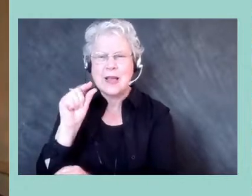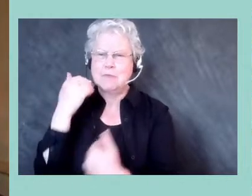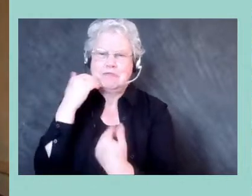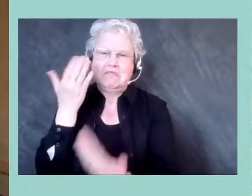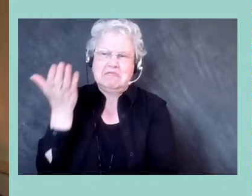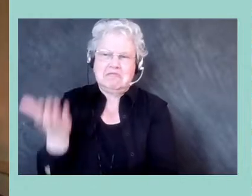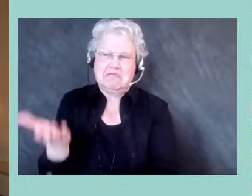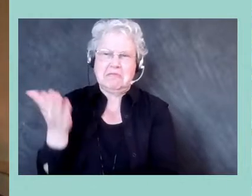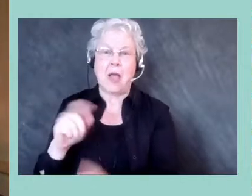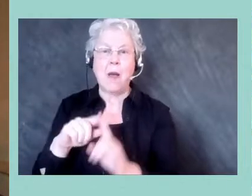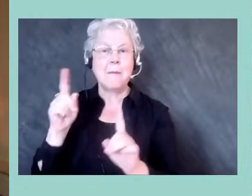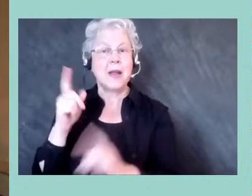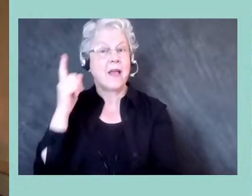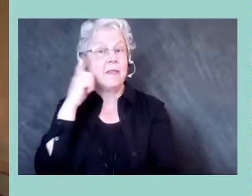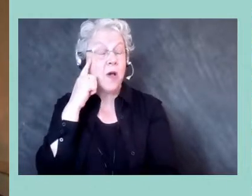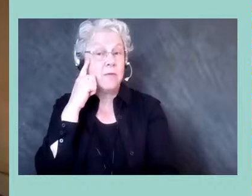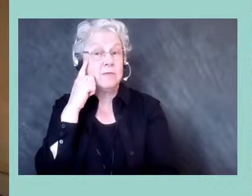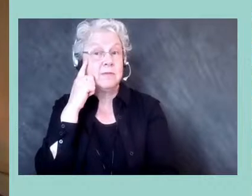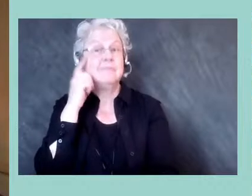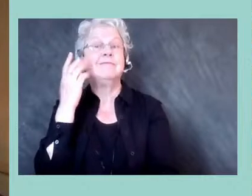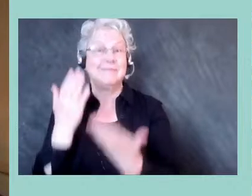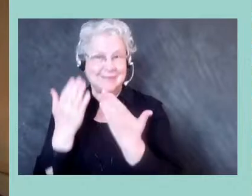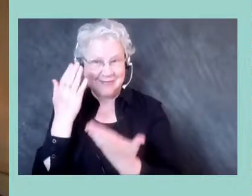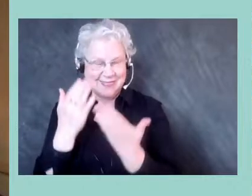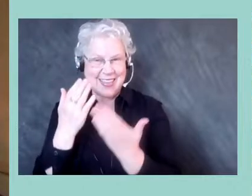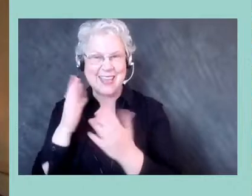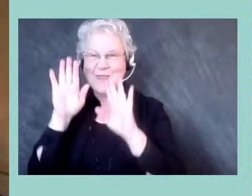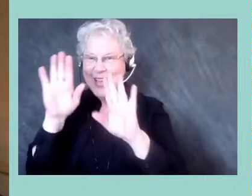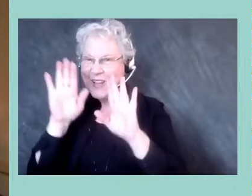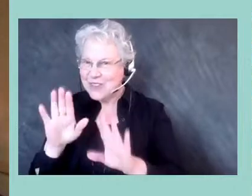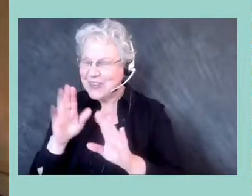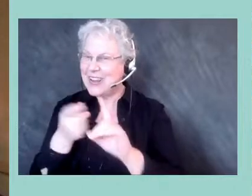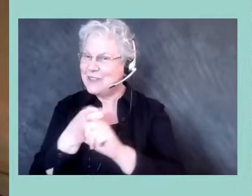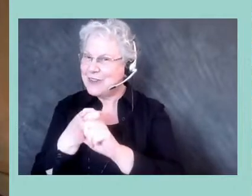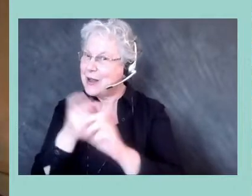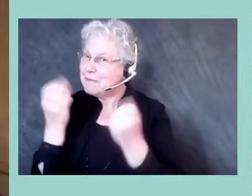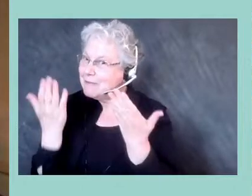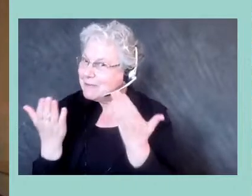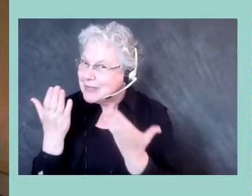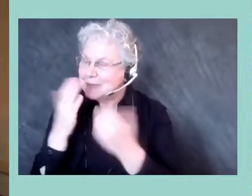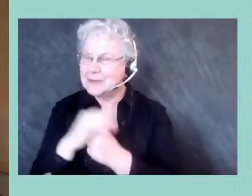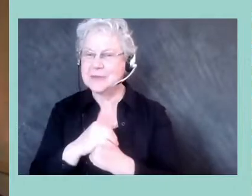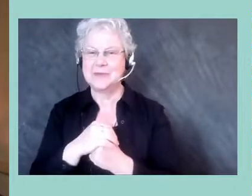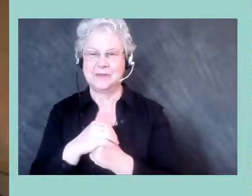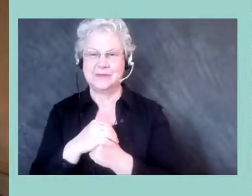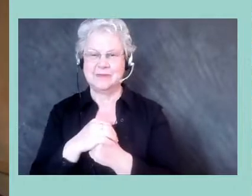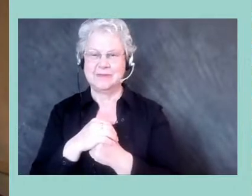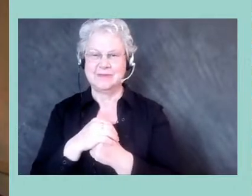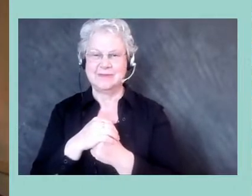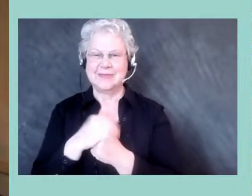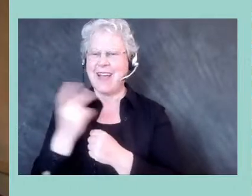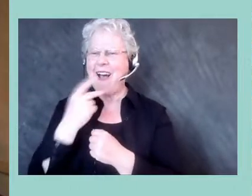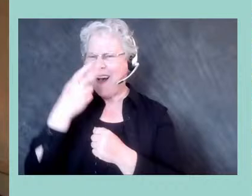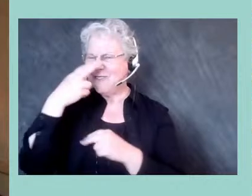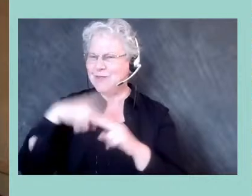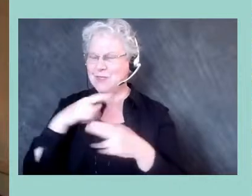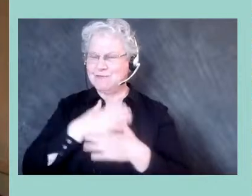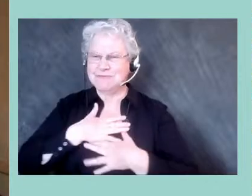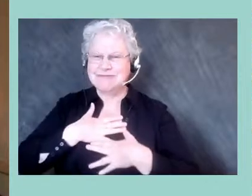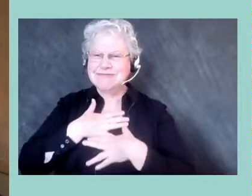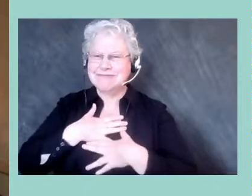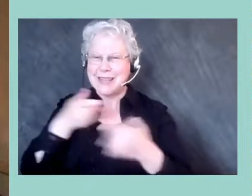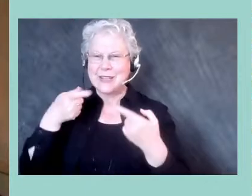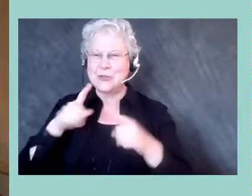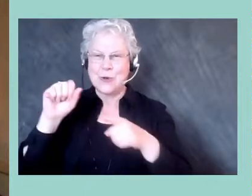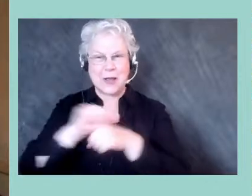bit, someone I didn't know very well, but who I thought could be another great friend.